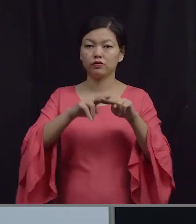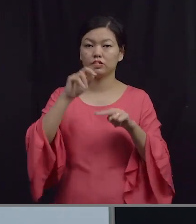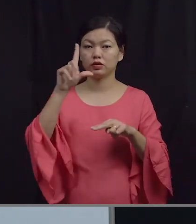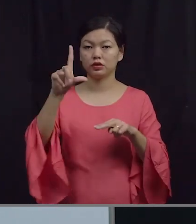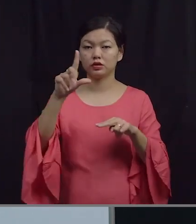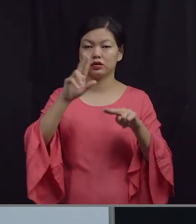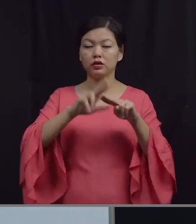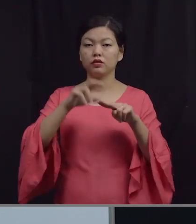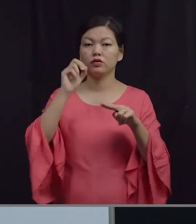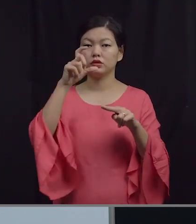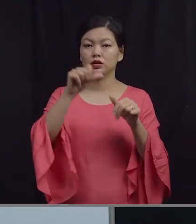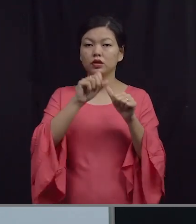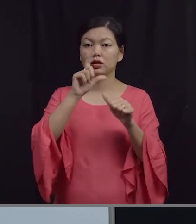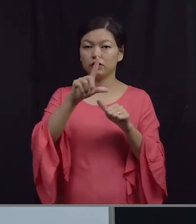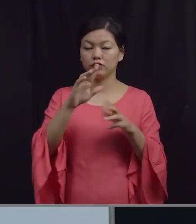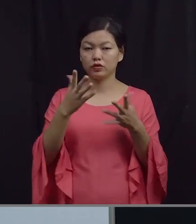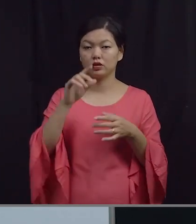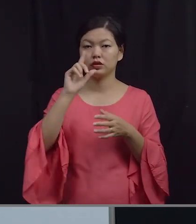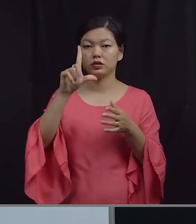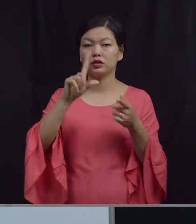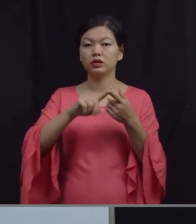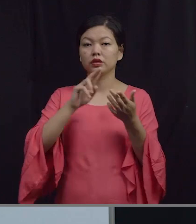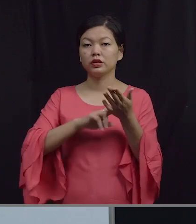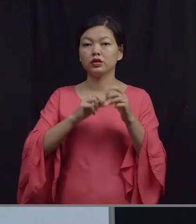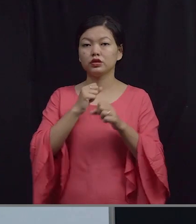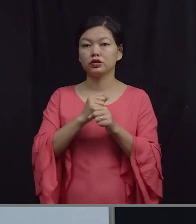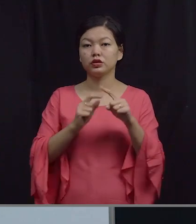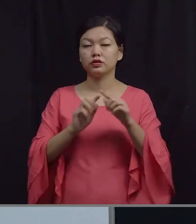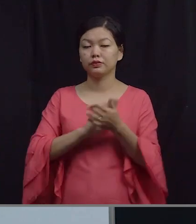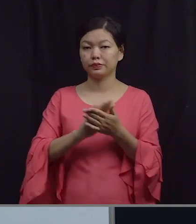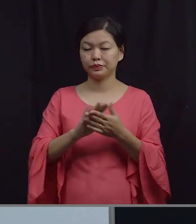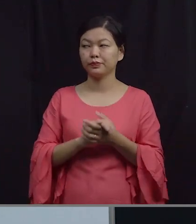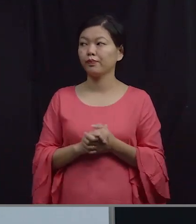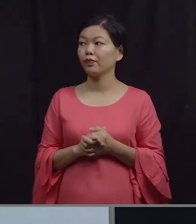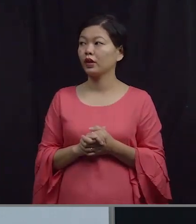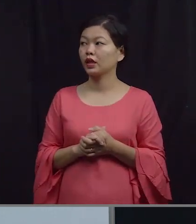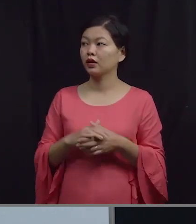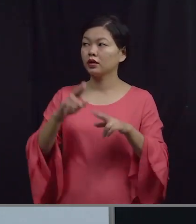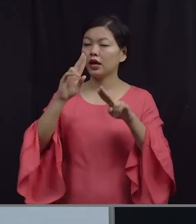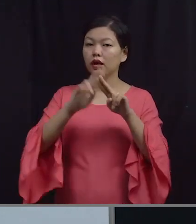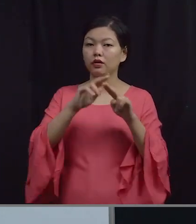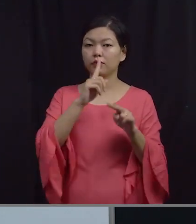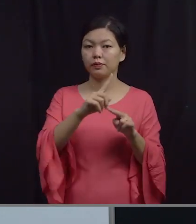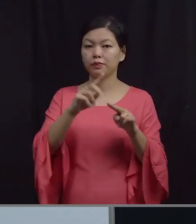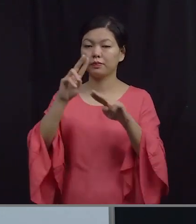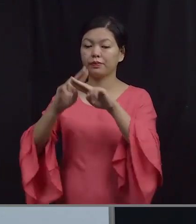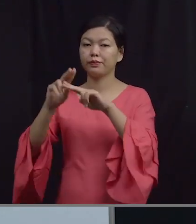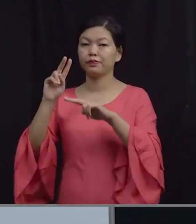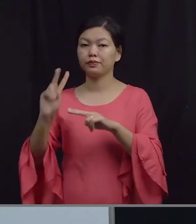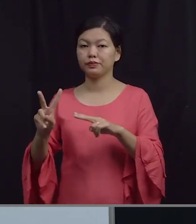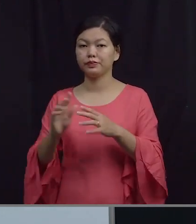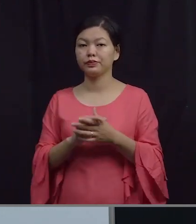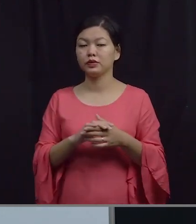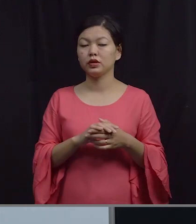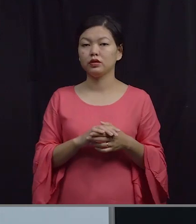suppose f1. So focal length of lens A is f1 and focal length of lens B is what? f2. Okay. So